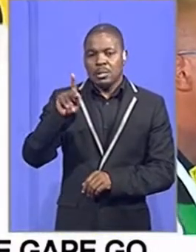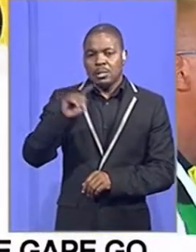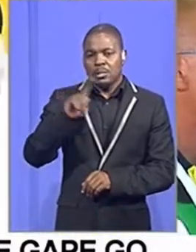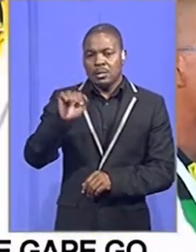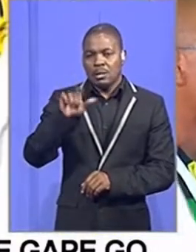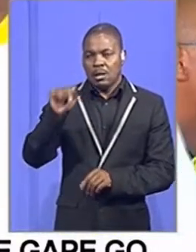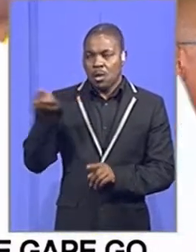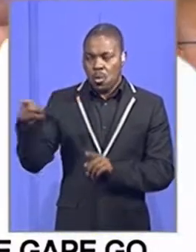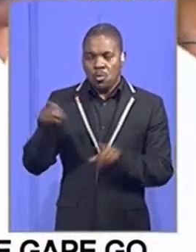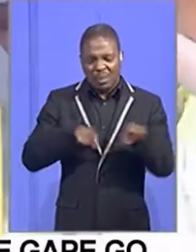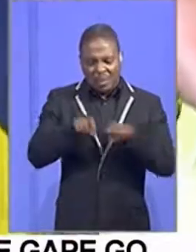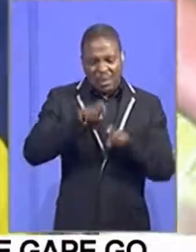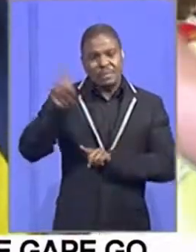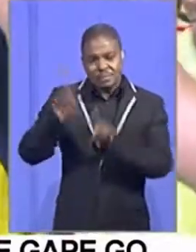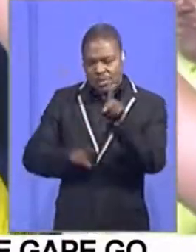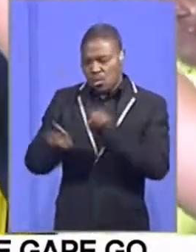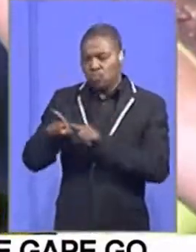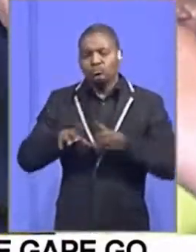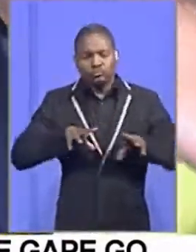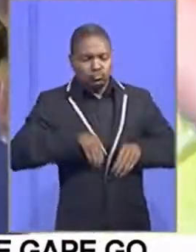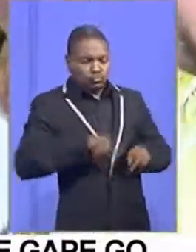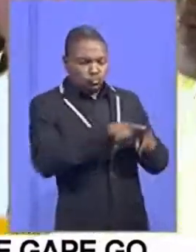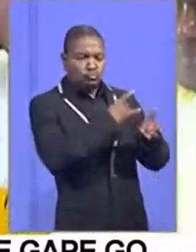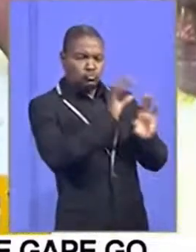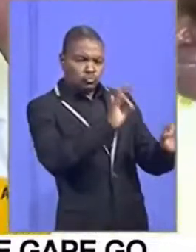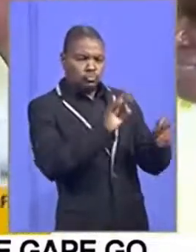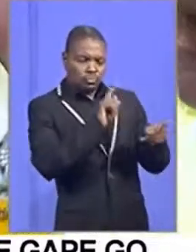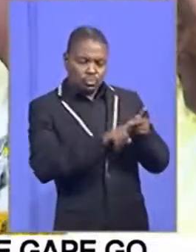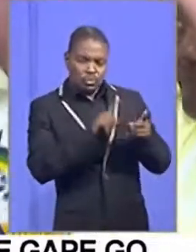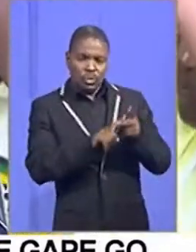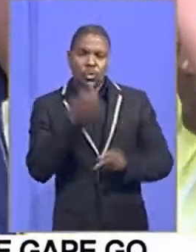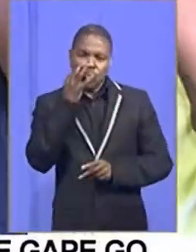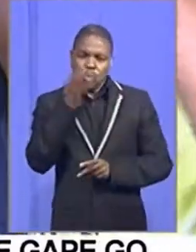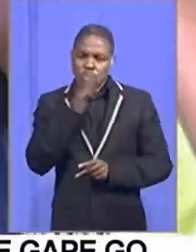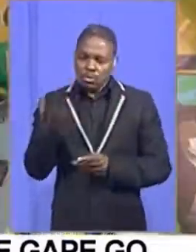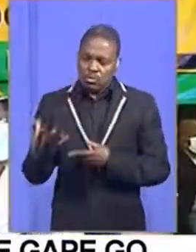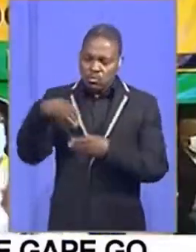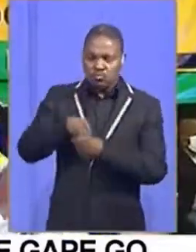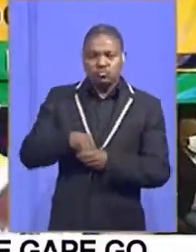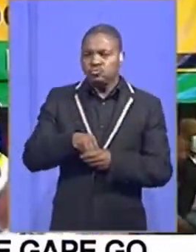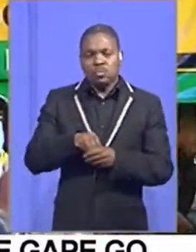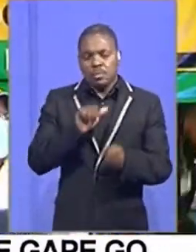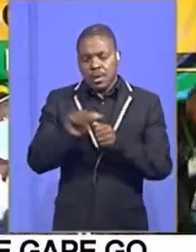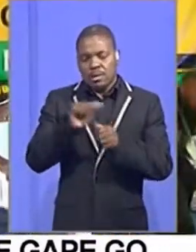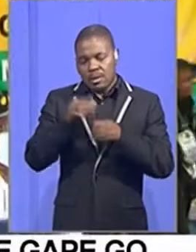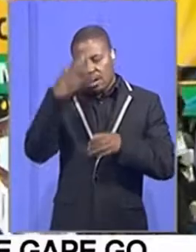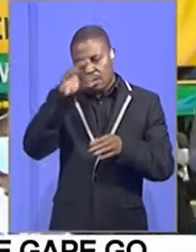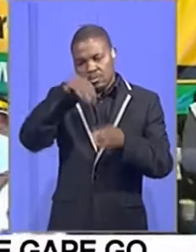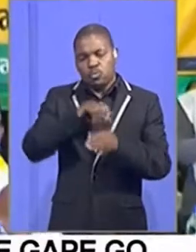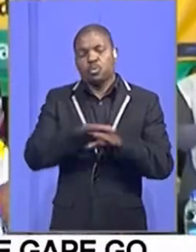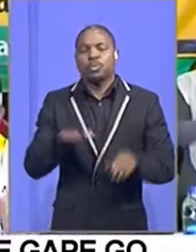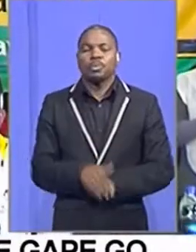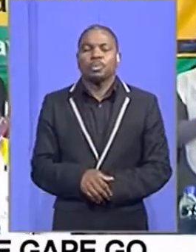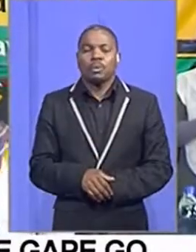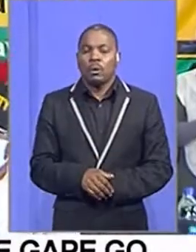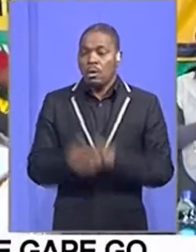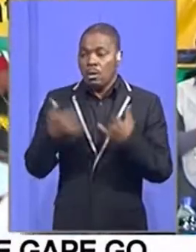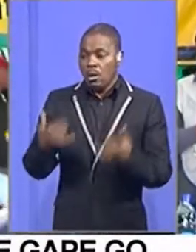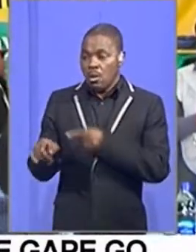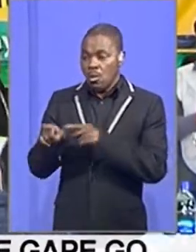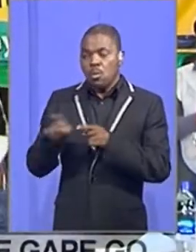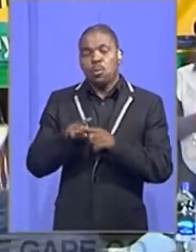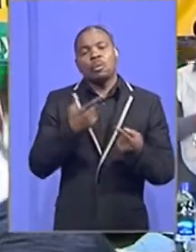ditlamorago tsa ditlhopho le go gatelela keletso ya gagwe ya go tlogela go tsaya karolo mo maemong a gagwe a puso. Ga jaana ke leloko la